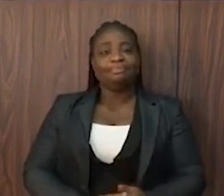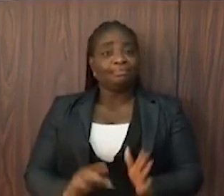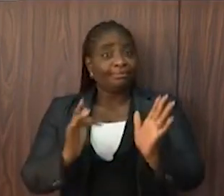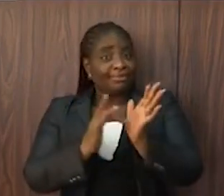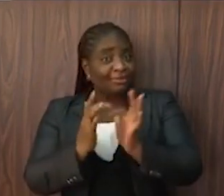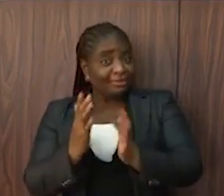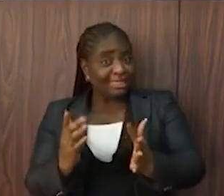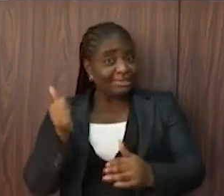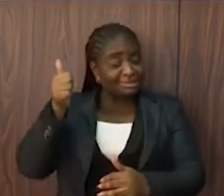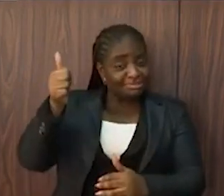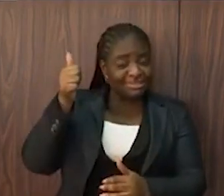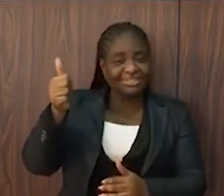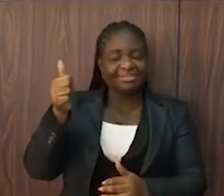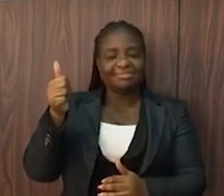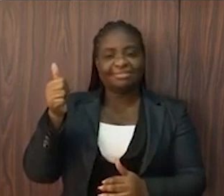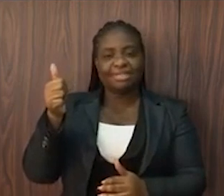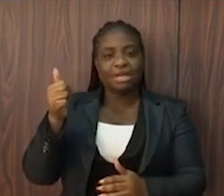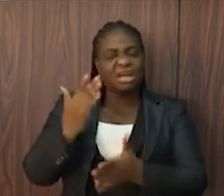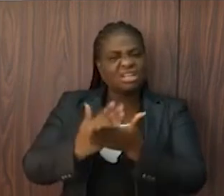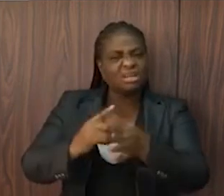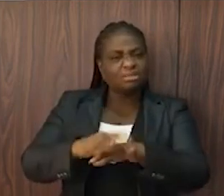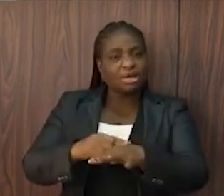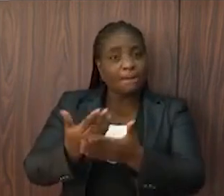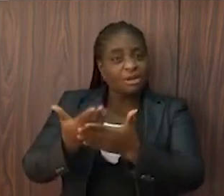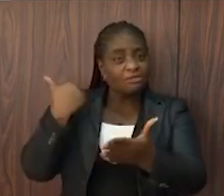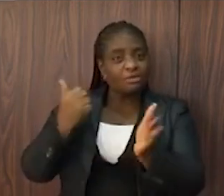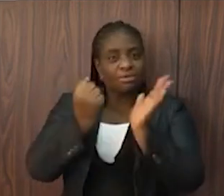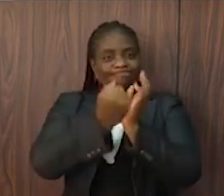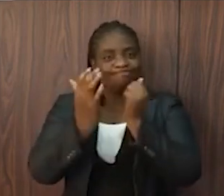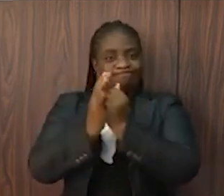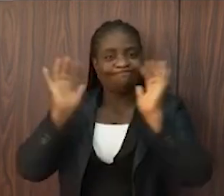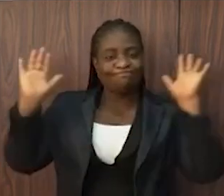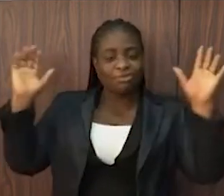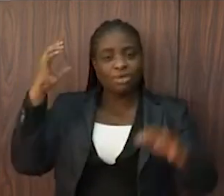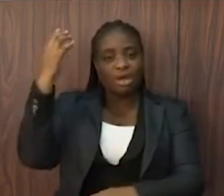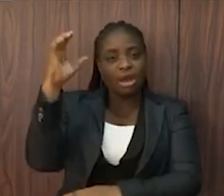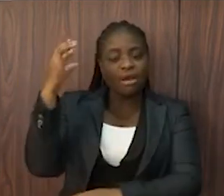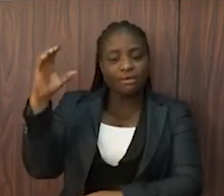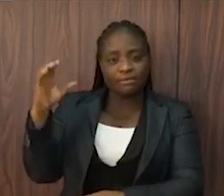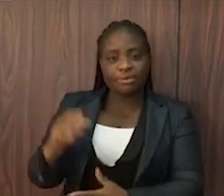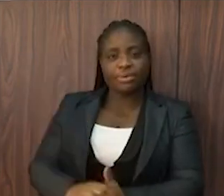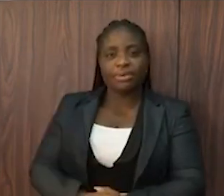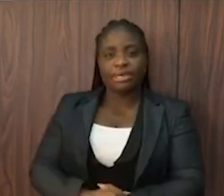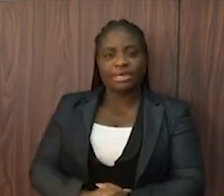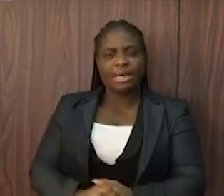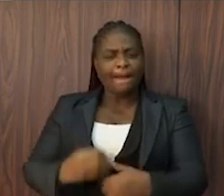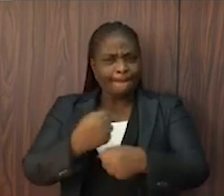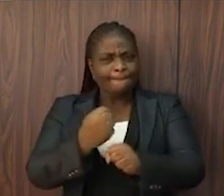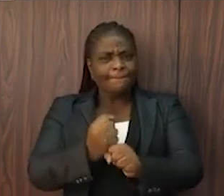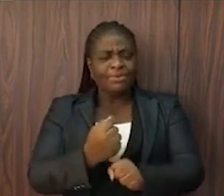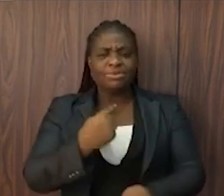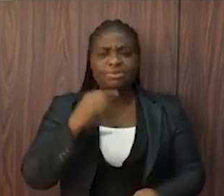Jesus Christ himself, sometime before his crucifixion on the cross of Calvary, said to